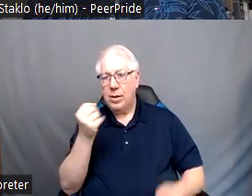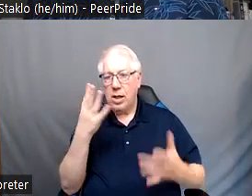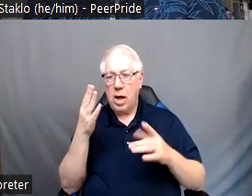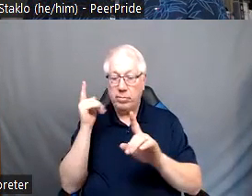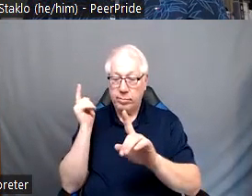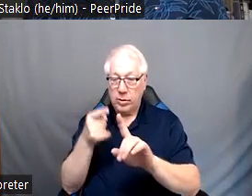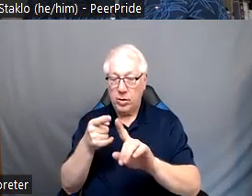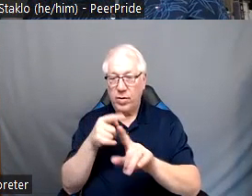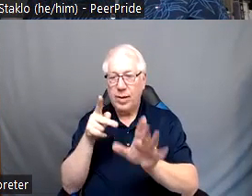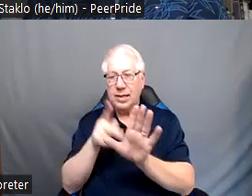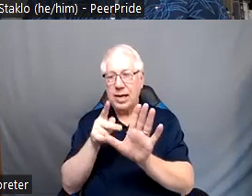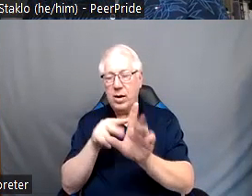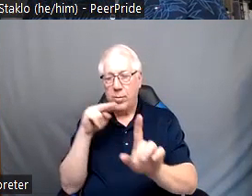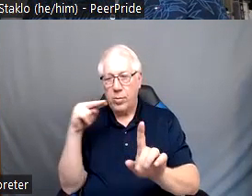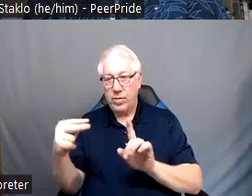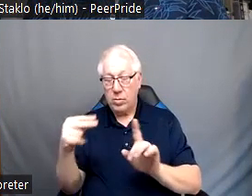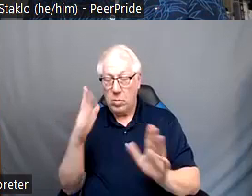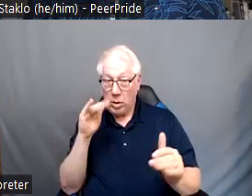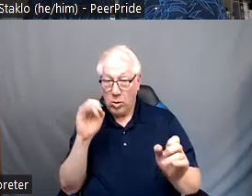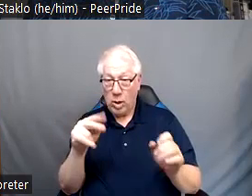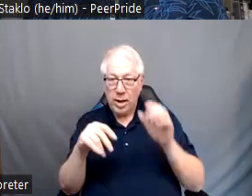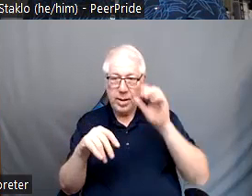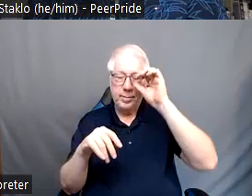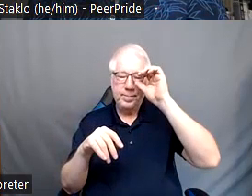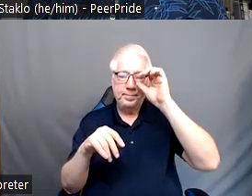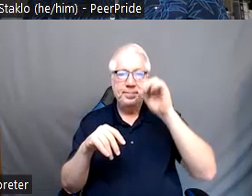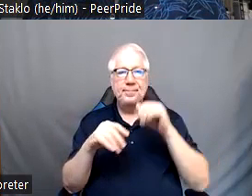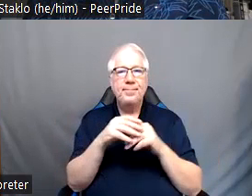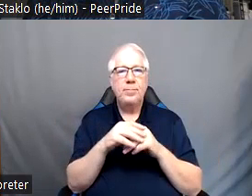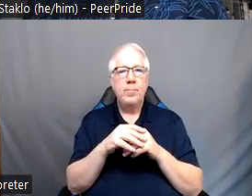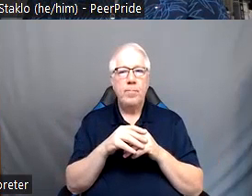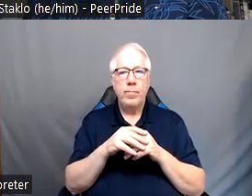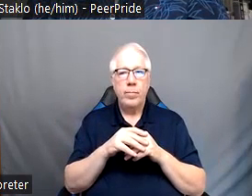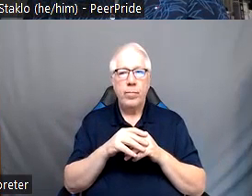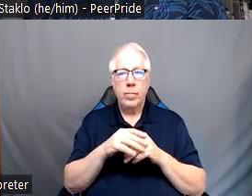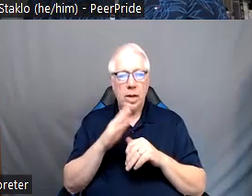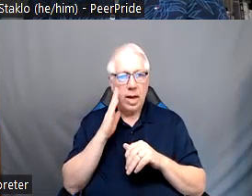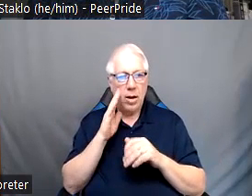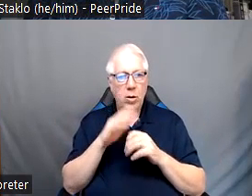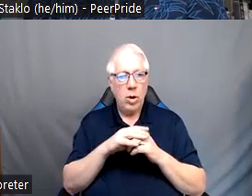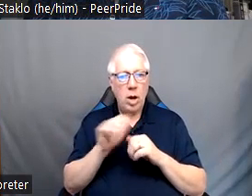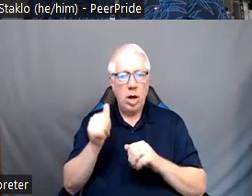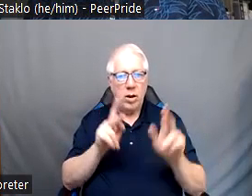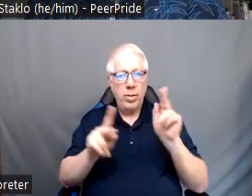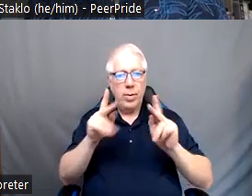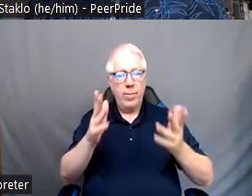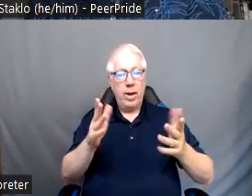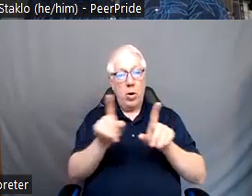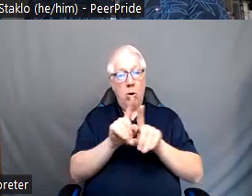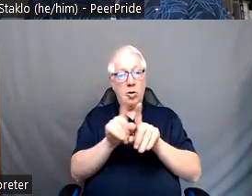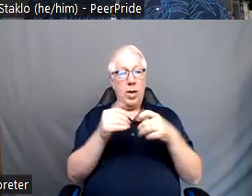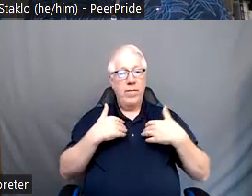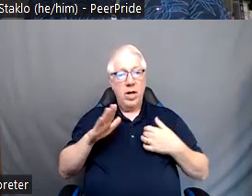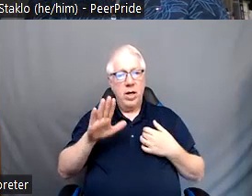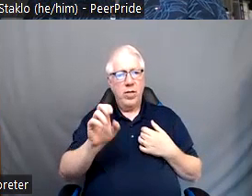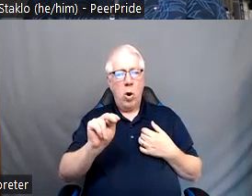to you from a psychiatric point of view. I hope that's okay. But I know that other folks might also have their own